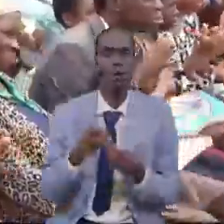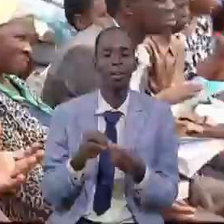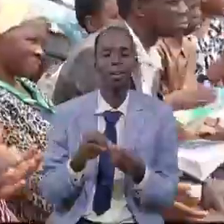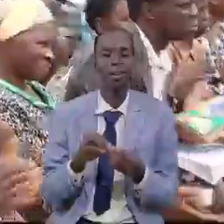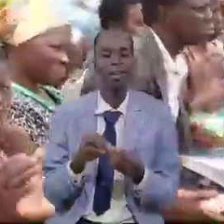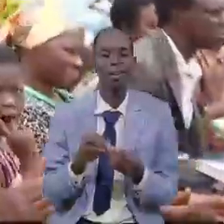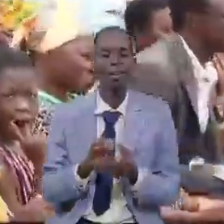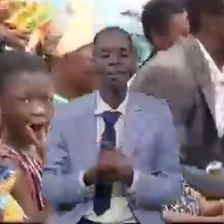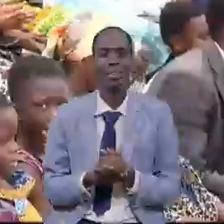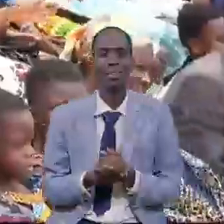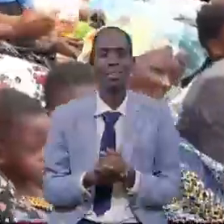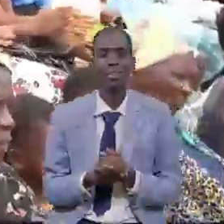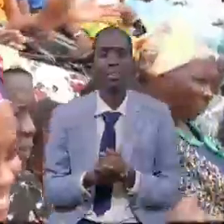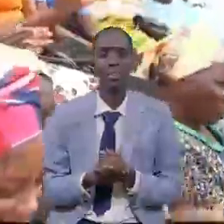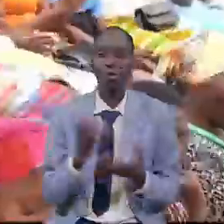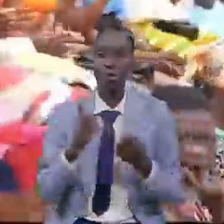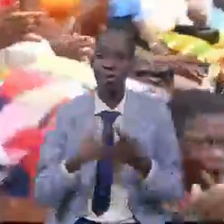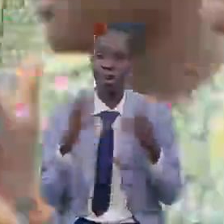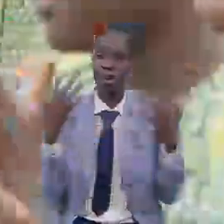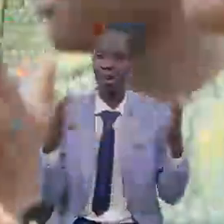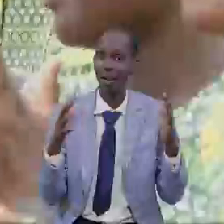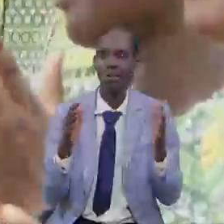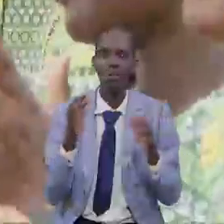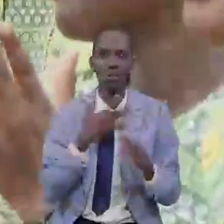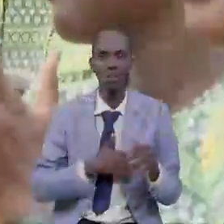If you want to clap, you can clap.